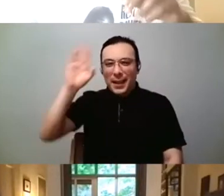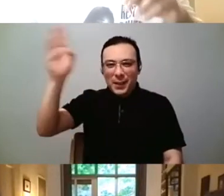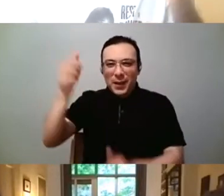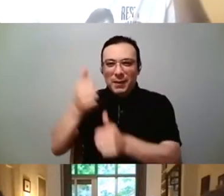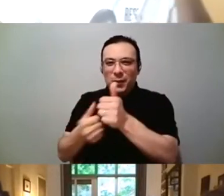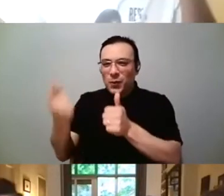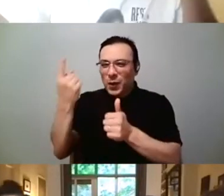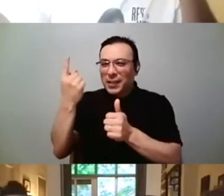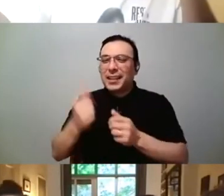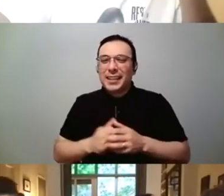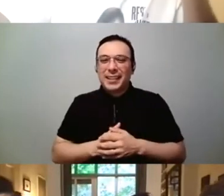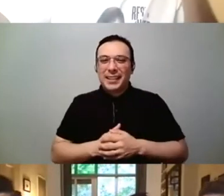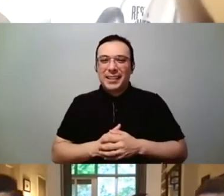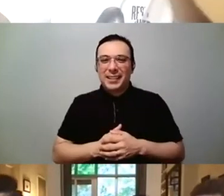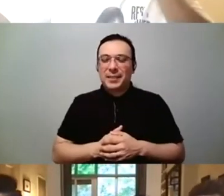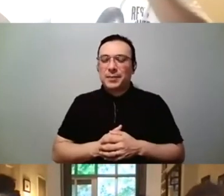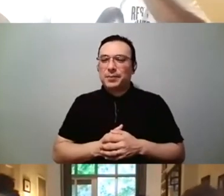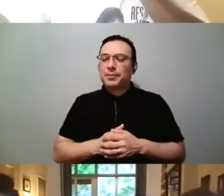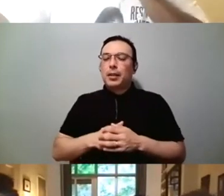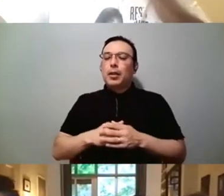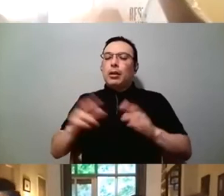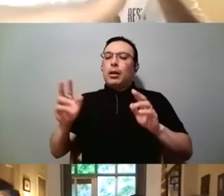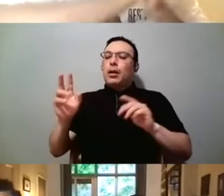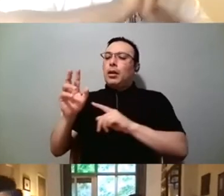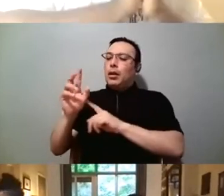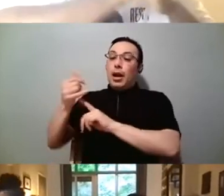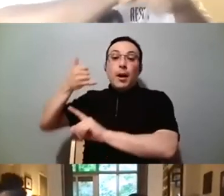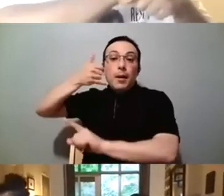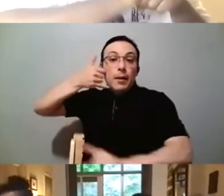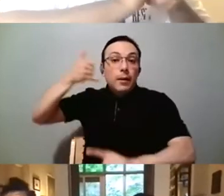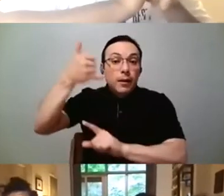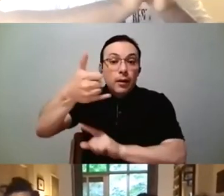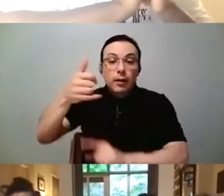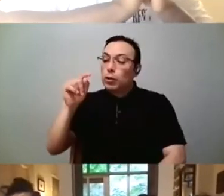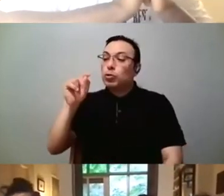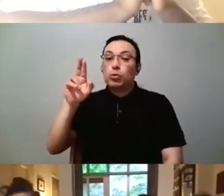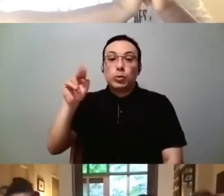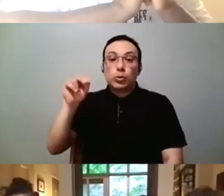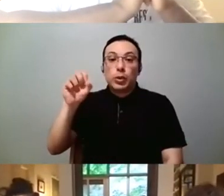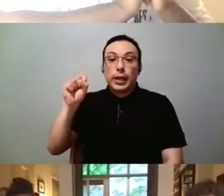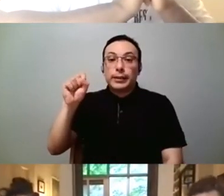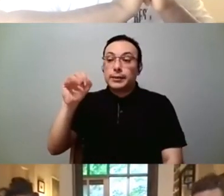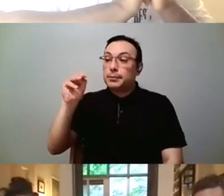transmission started in um we started receiving the transmissions in 2016